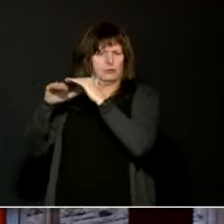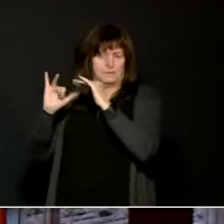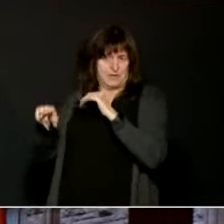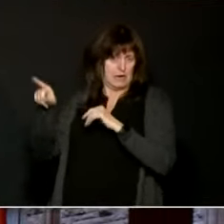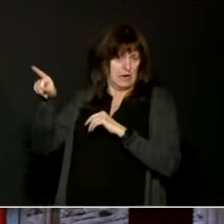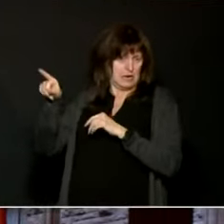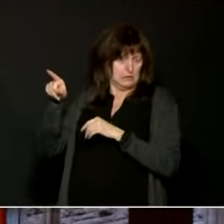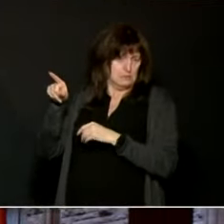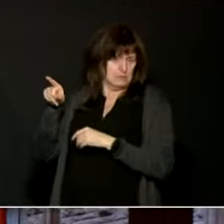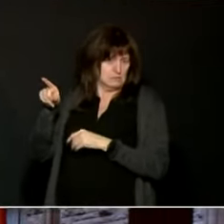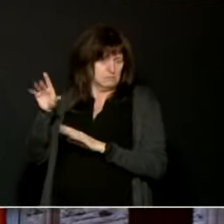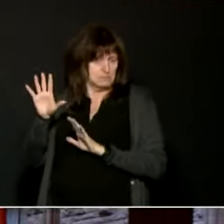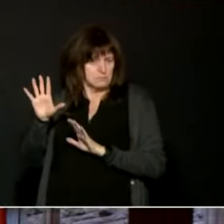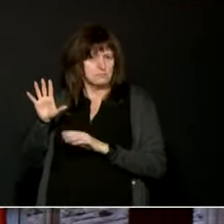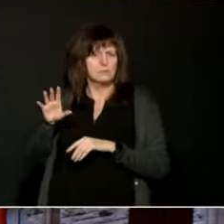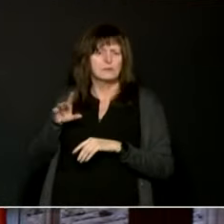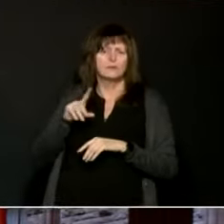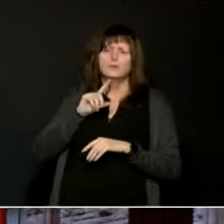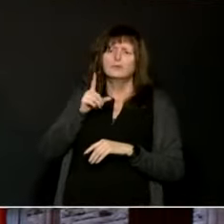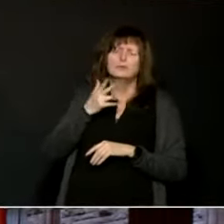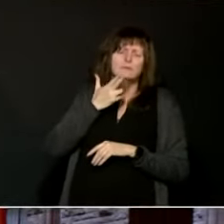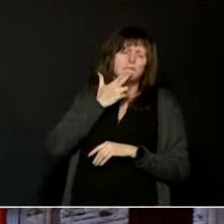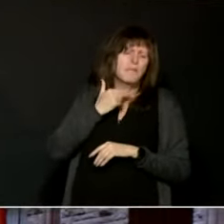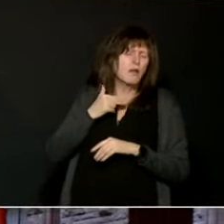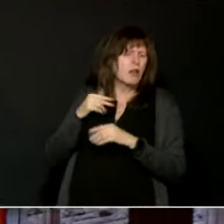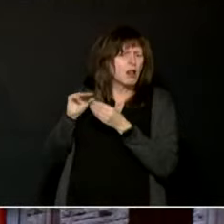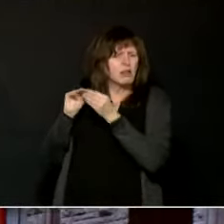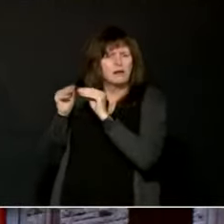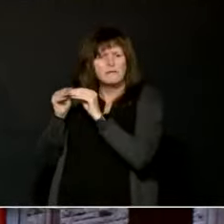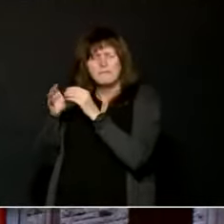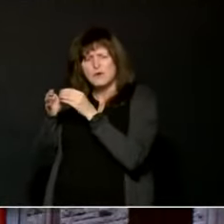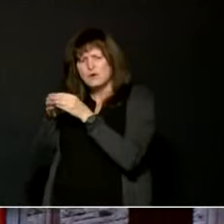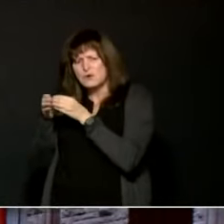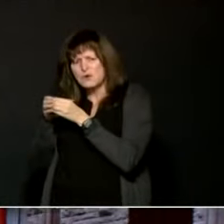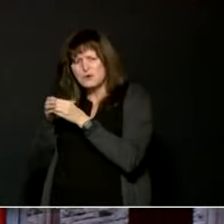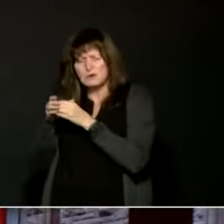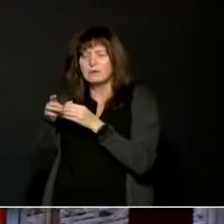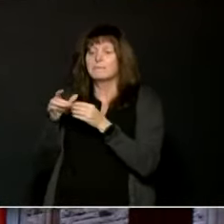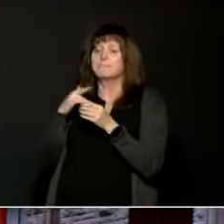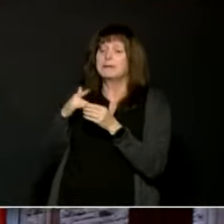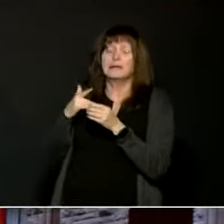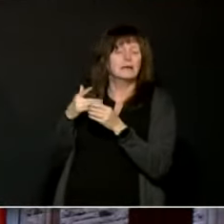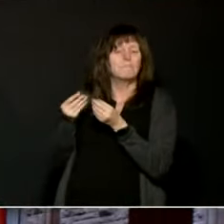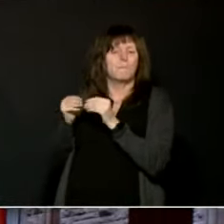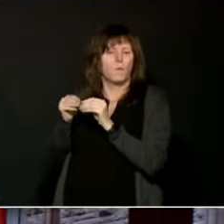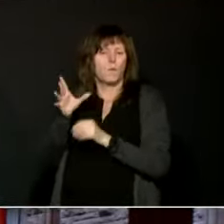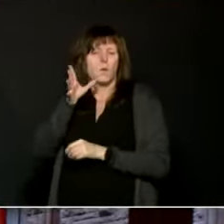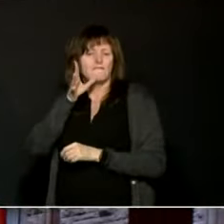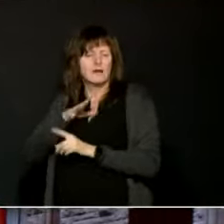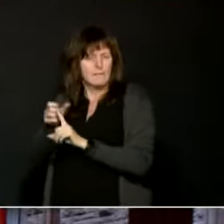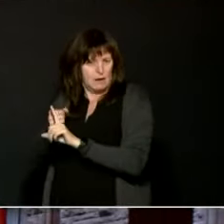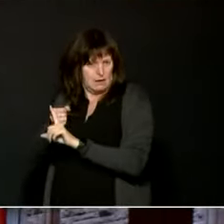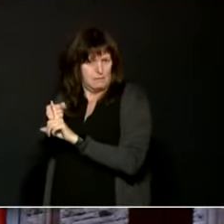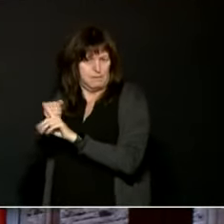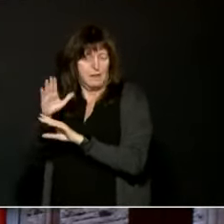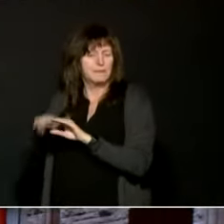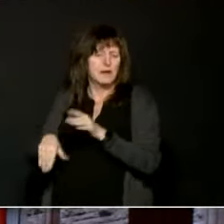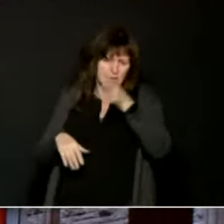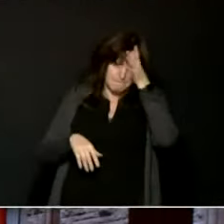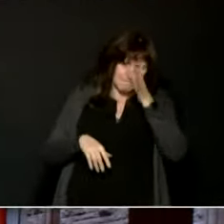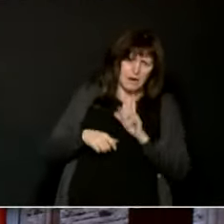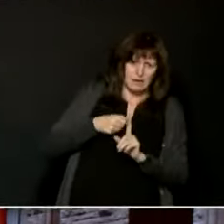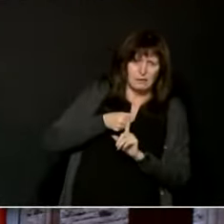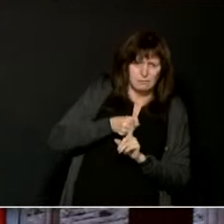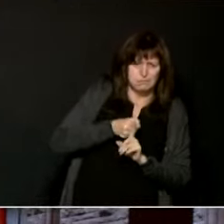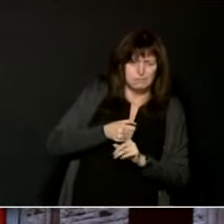far, the very small number, have tended to be more females under the age of 55. But we want to say, is that really true? Is it just what they've picked up at this time? And